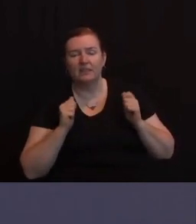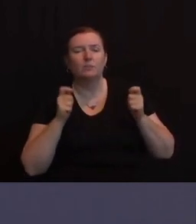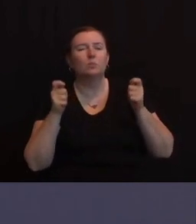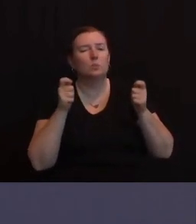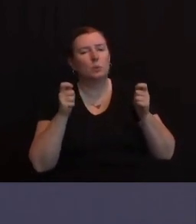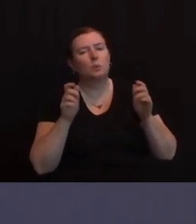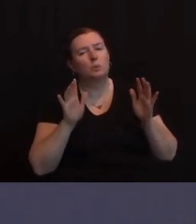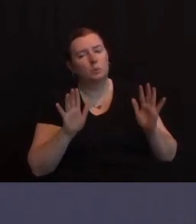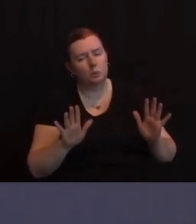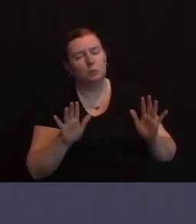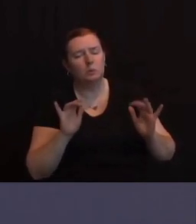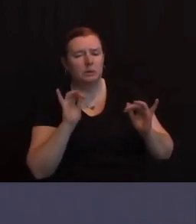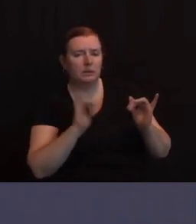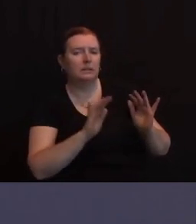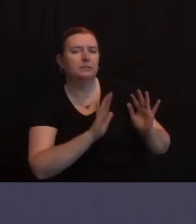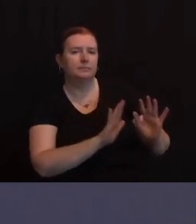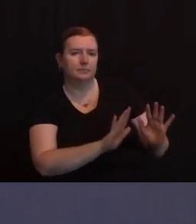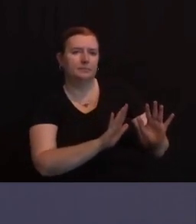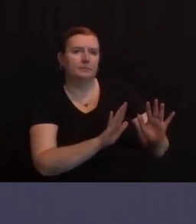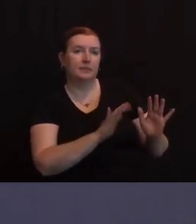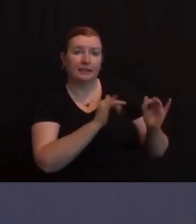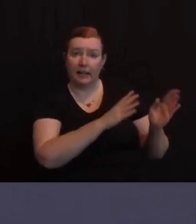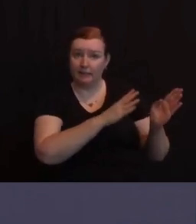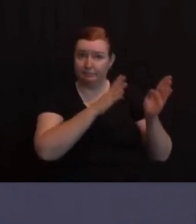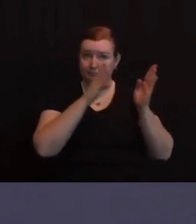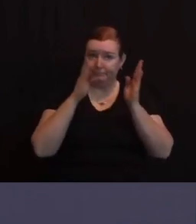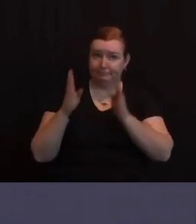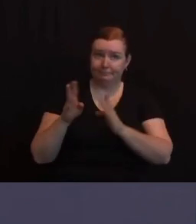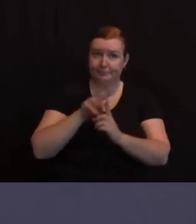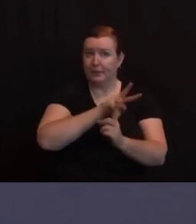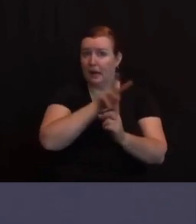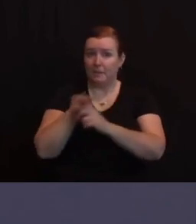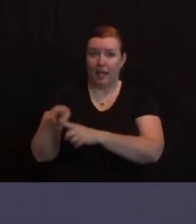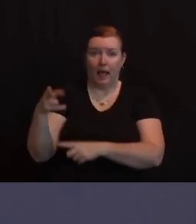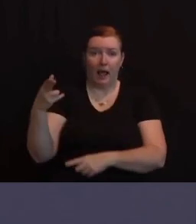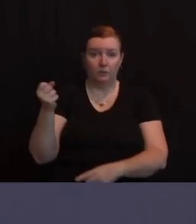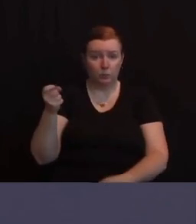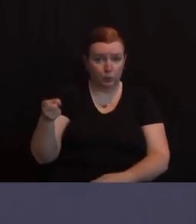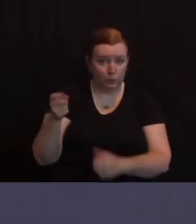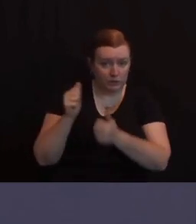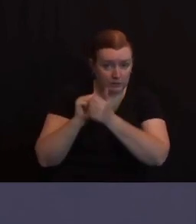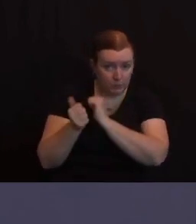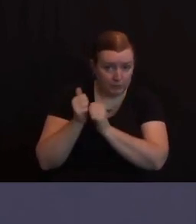So as I see high school sports, first of all, you're seeing a good run